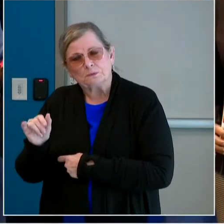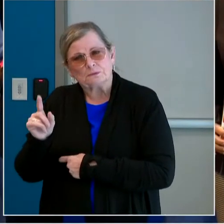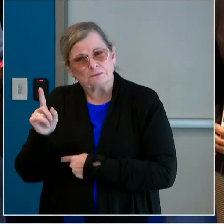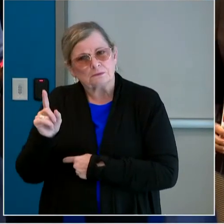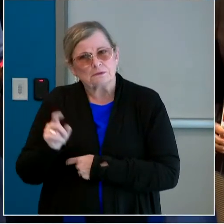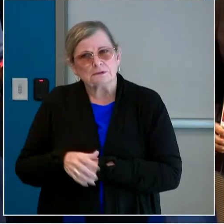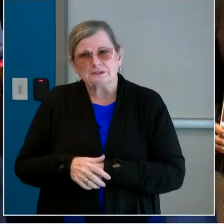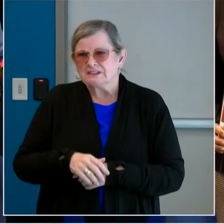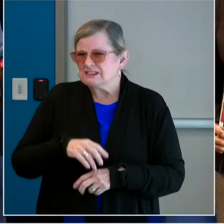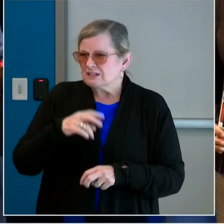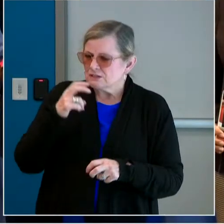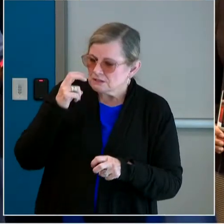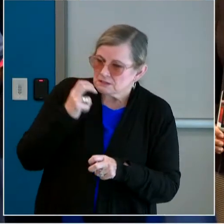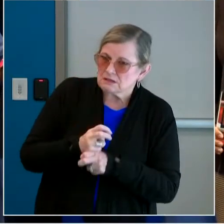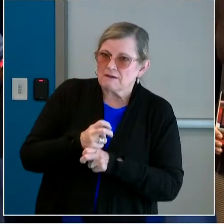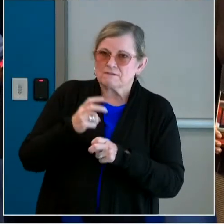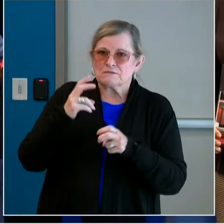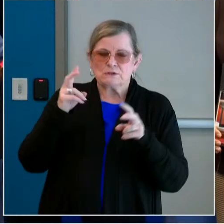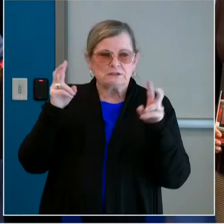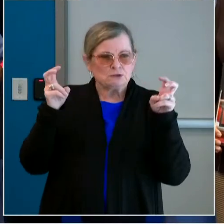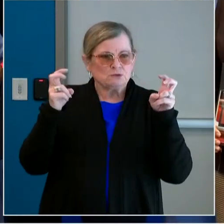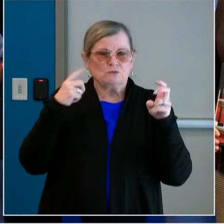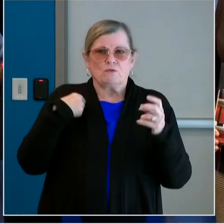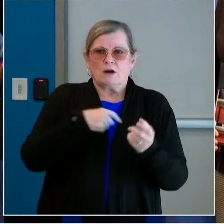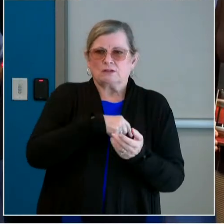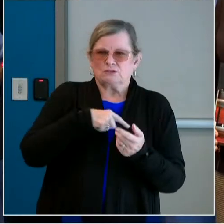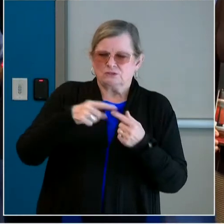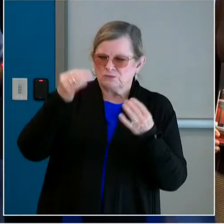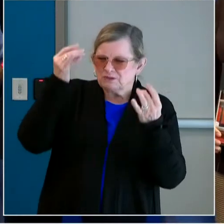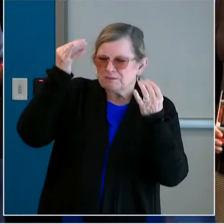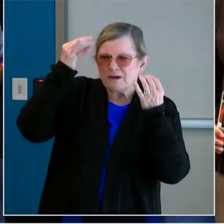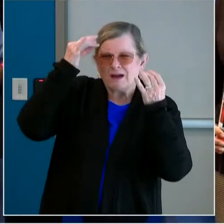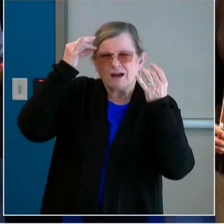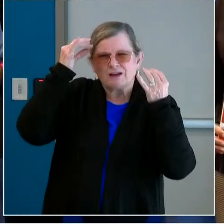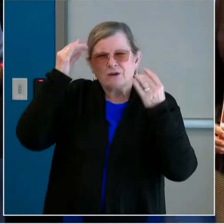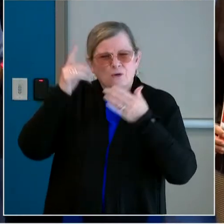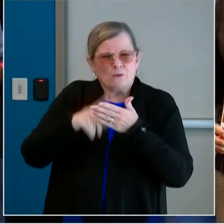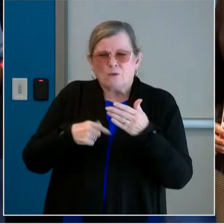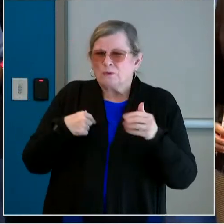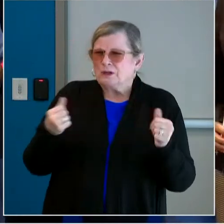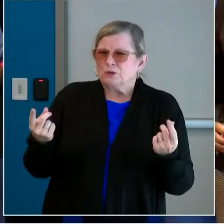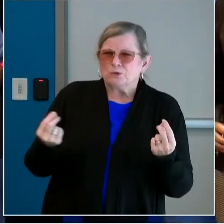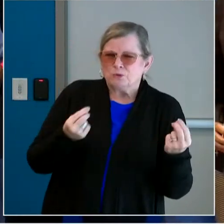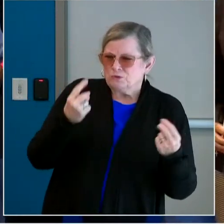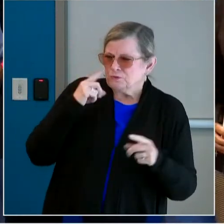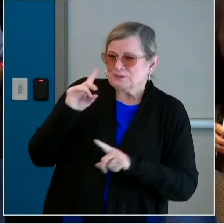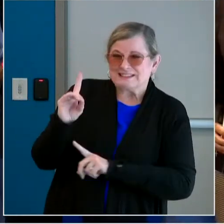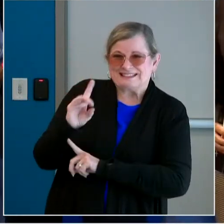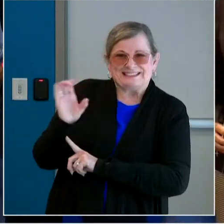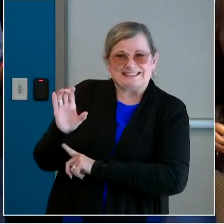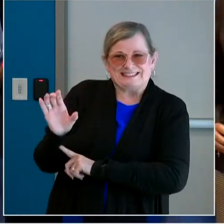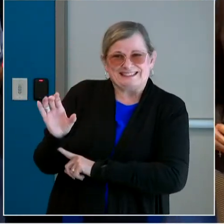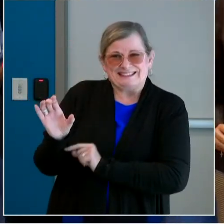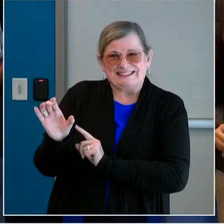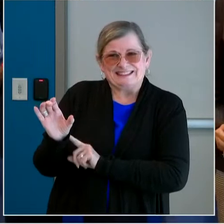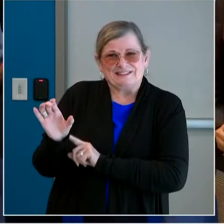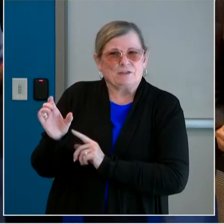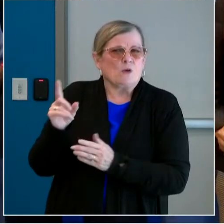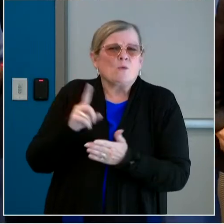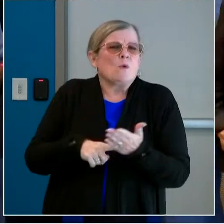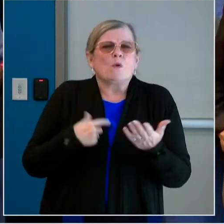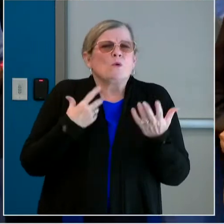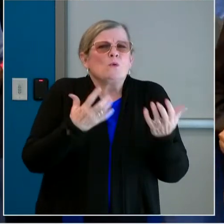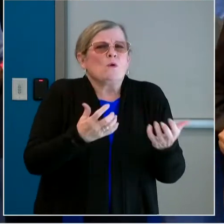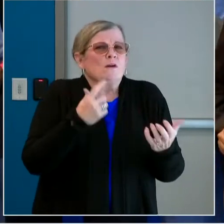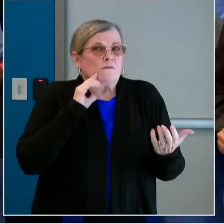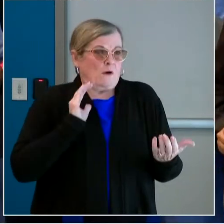for us as we think about what we're trying to do here in the District of Columbia and what we want for our women and our